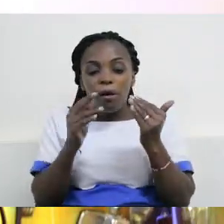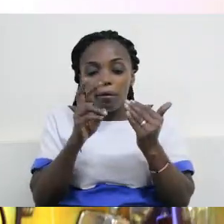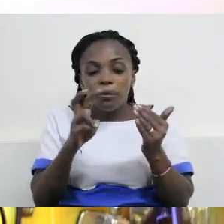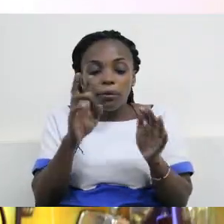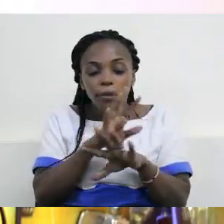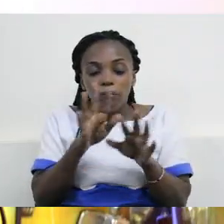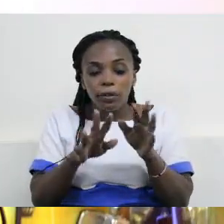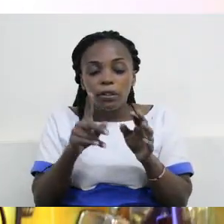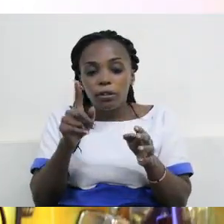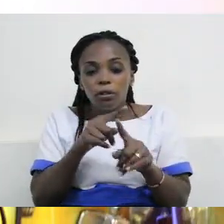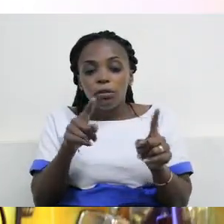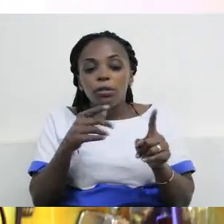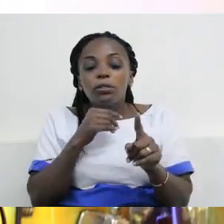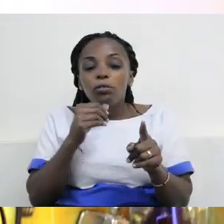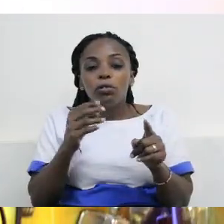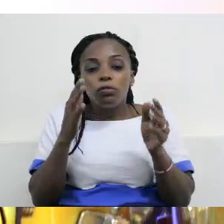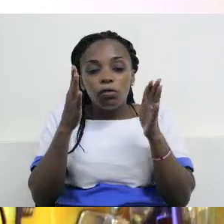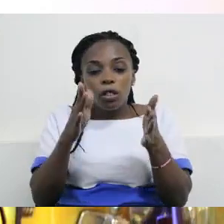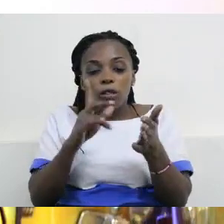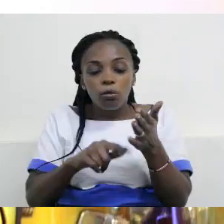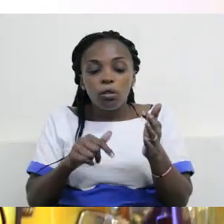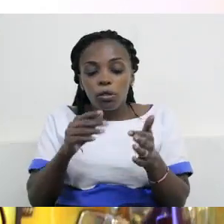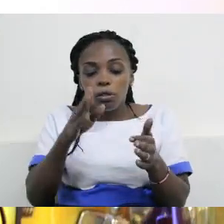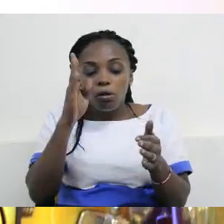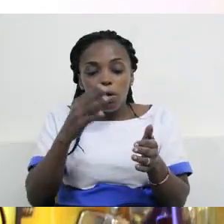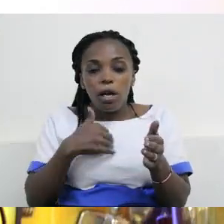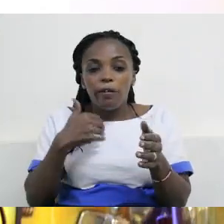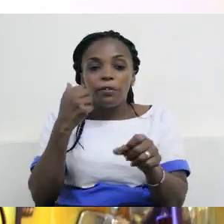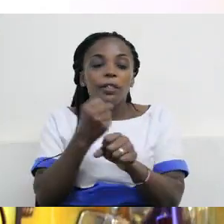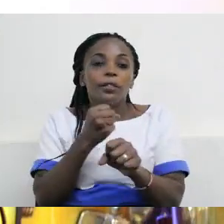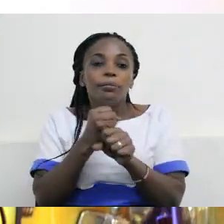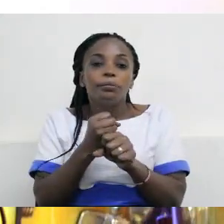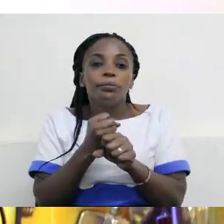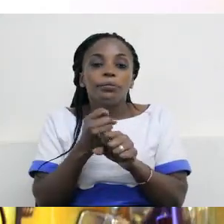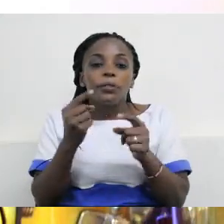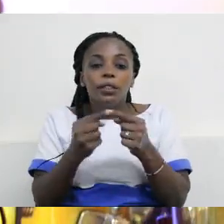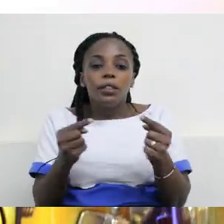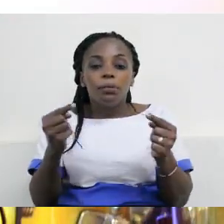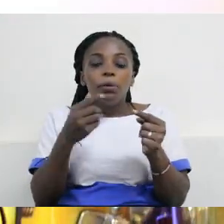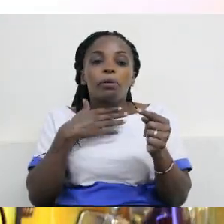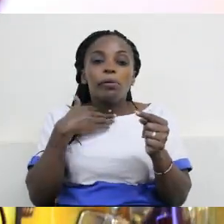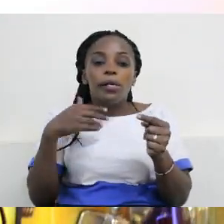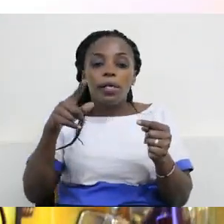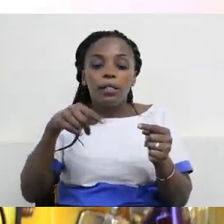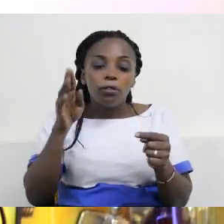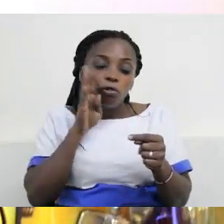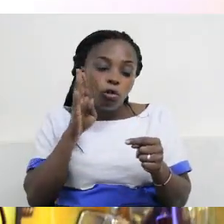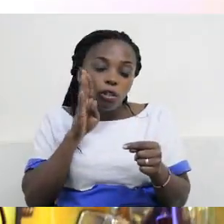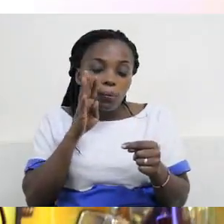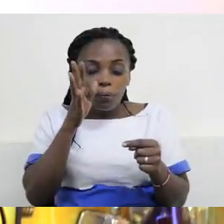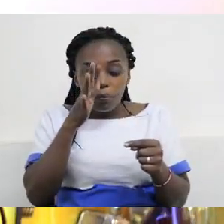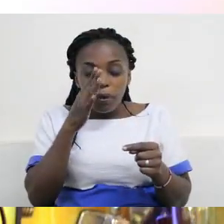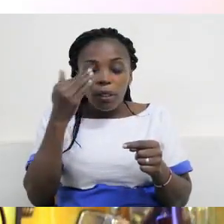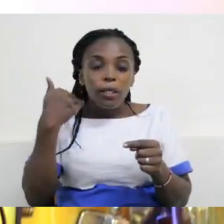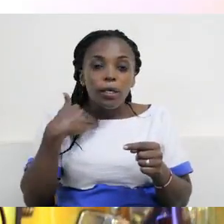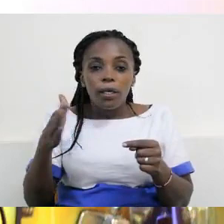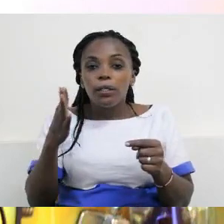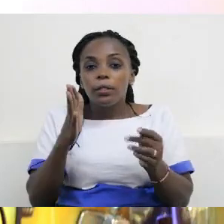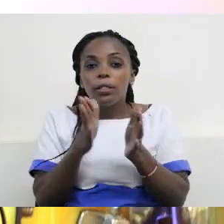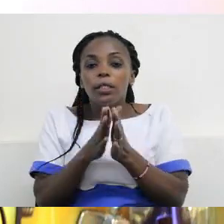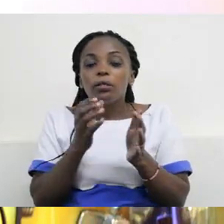everything wrong and not focus on what God is doing. The enemy wants us to gossip and lie and hate and